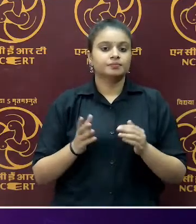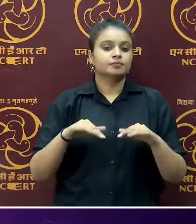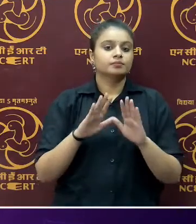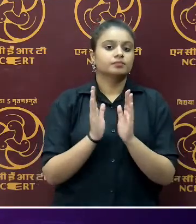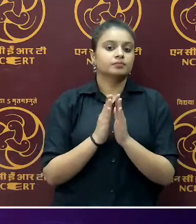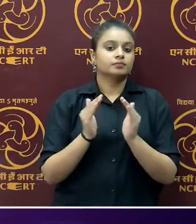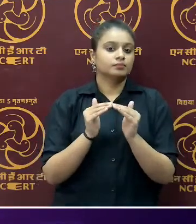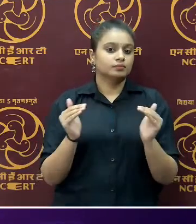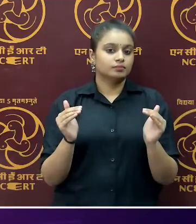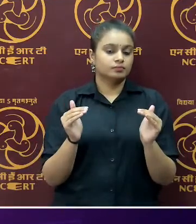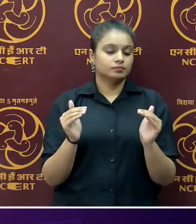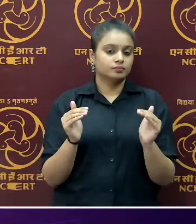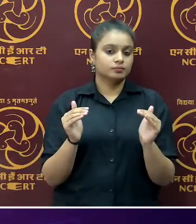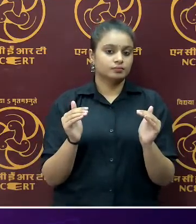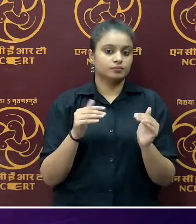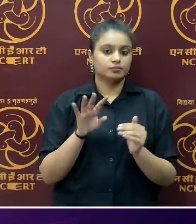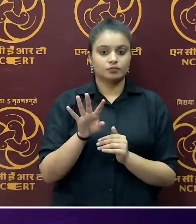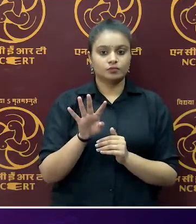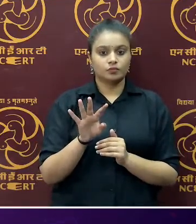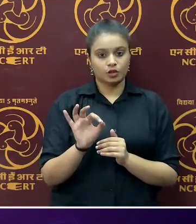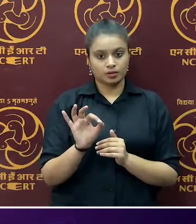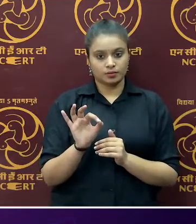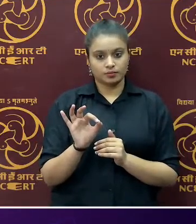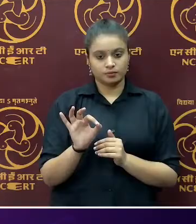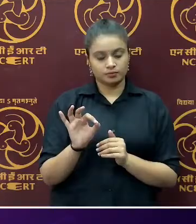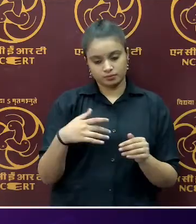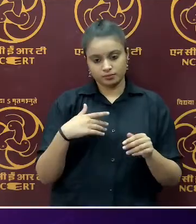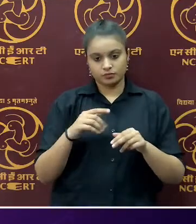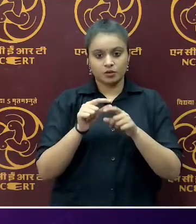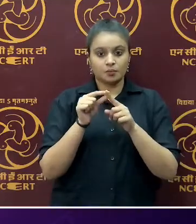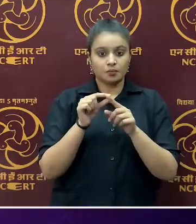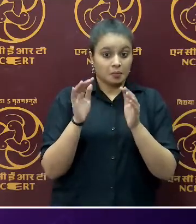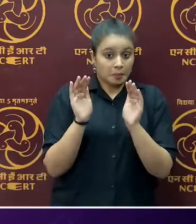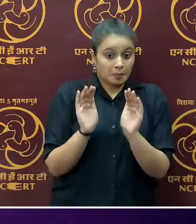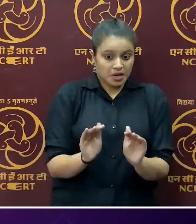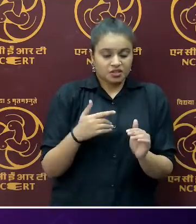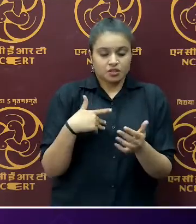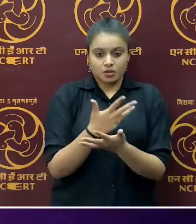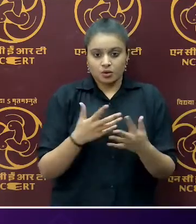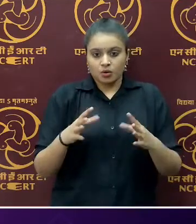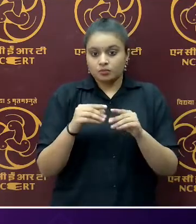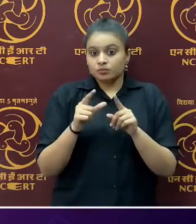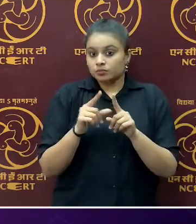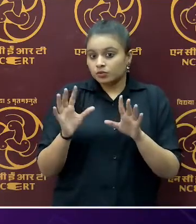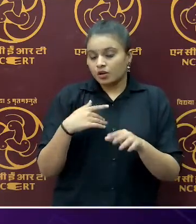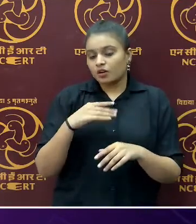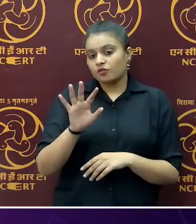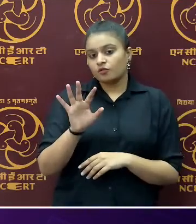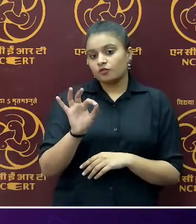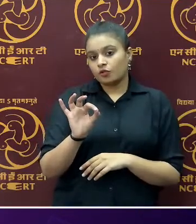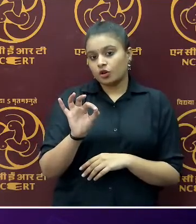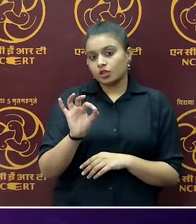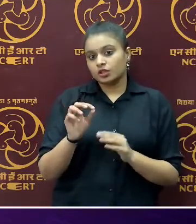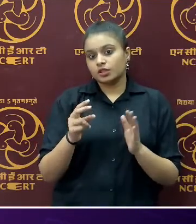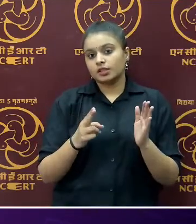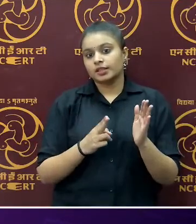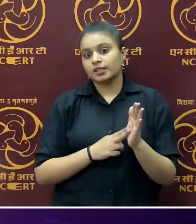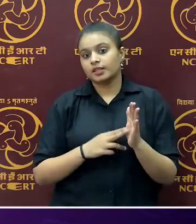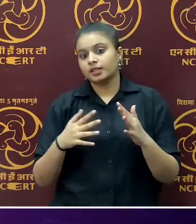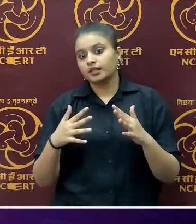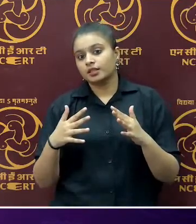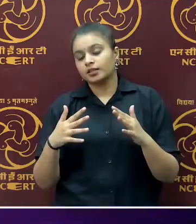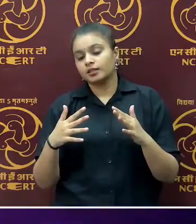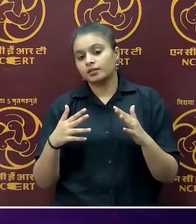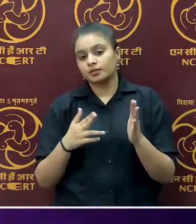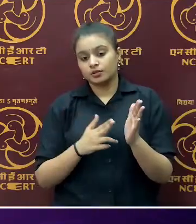it will be? 40. So the pressure exerted by that object is 40 Newton per